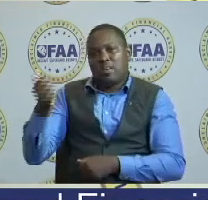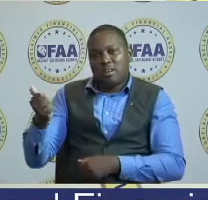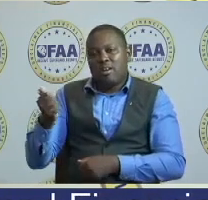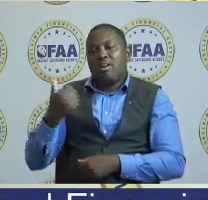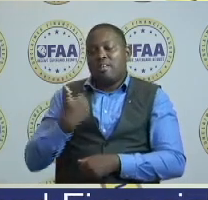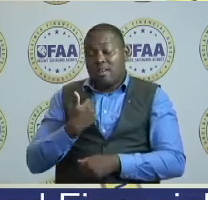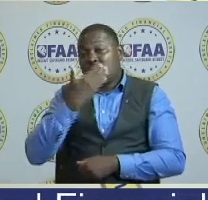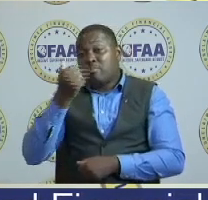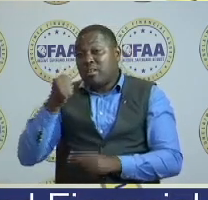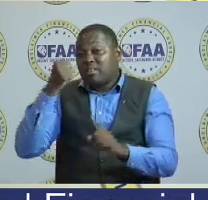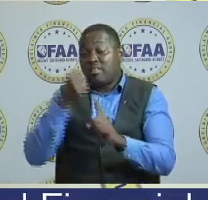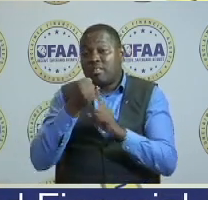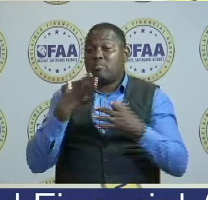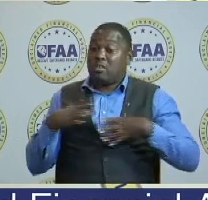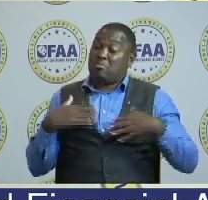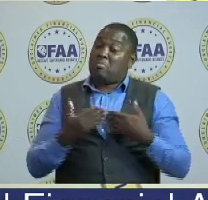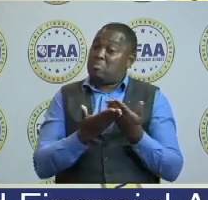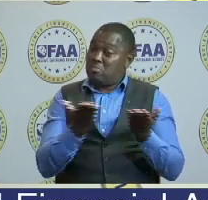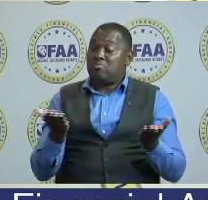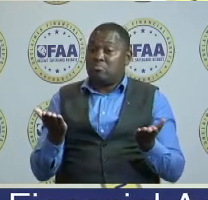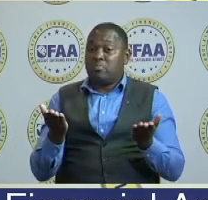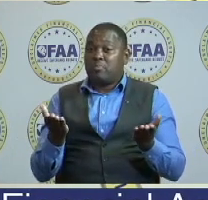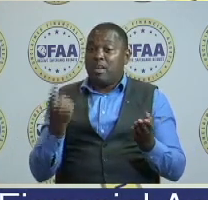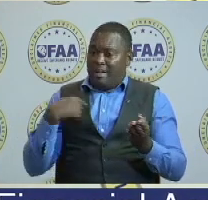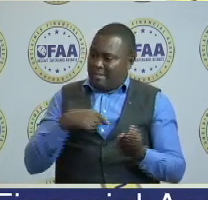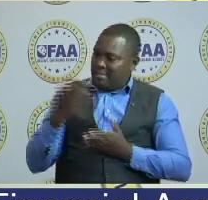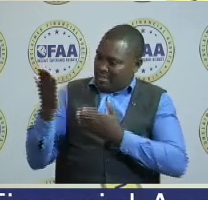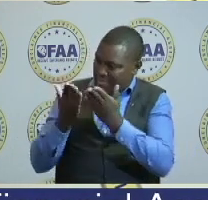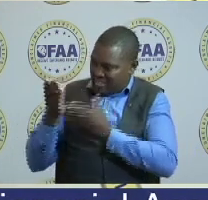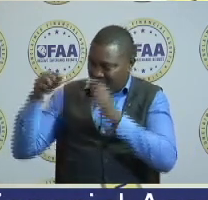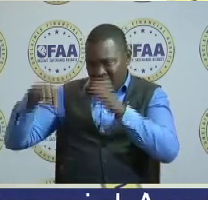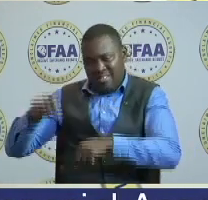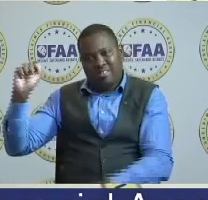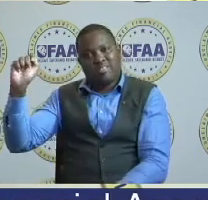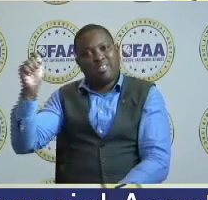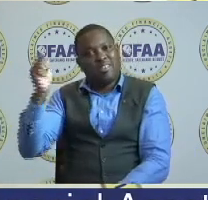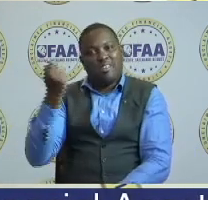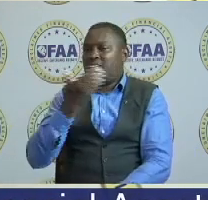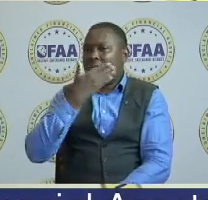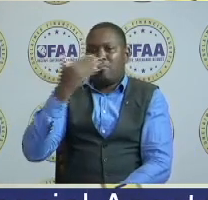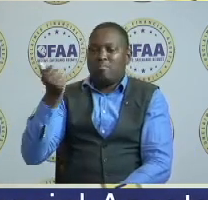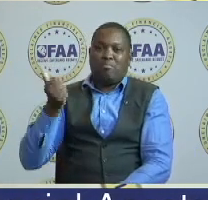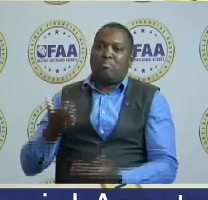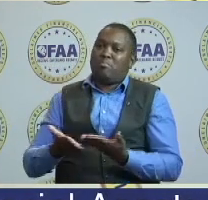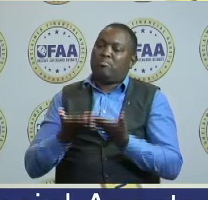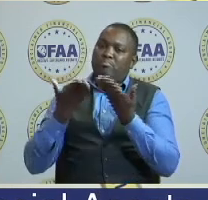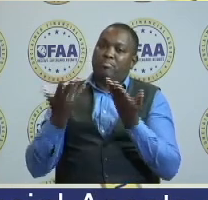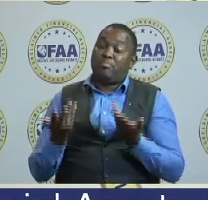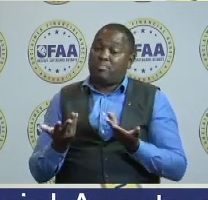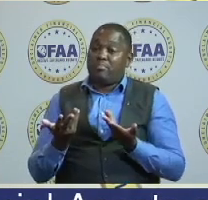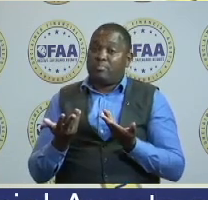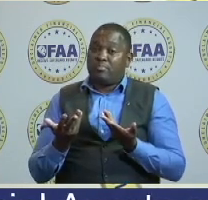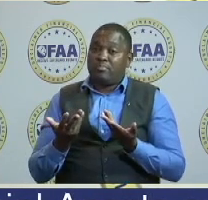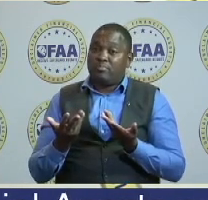impact on our people, where we can serve this country in a much more impactful manner? And